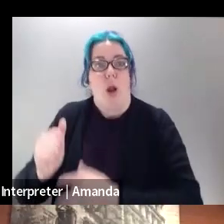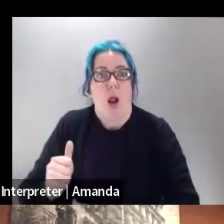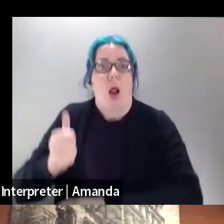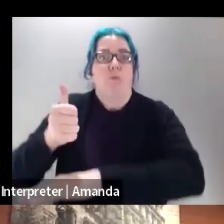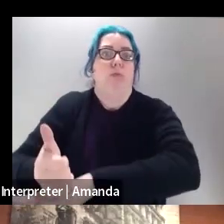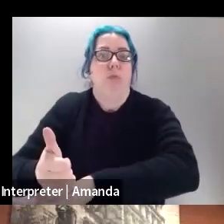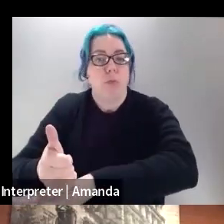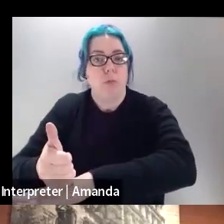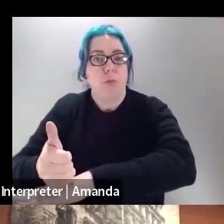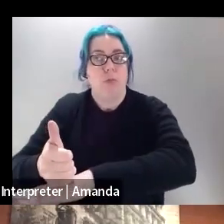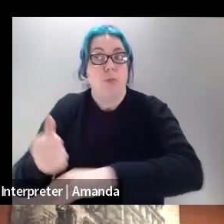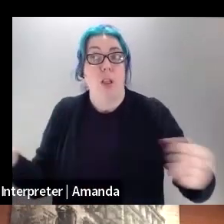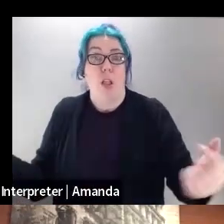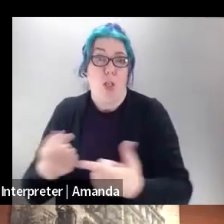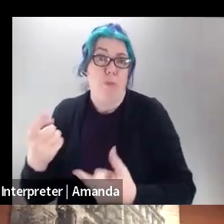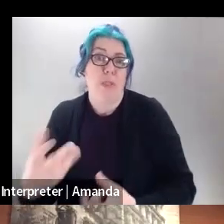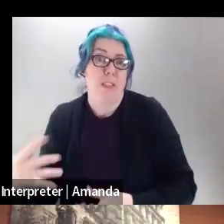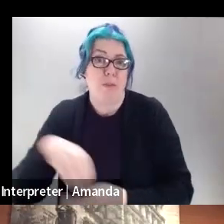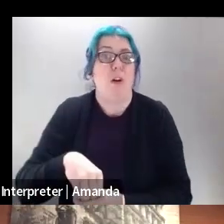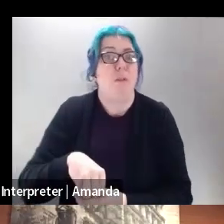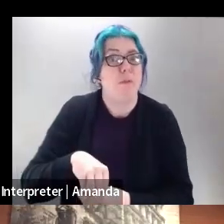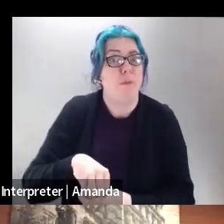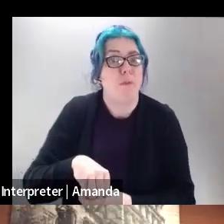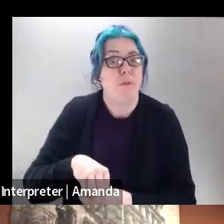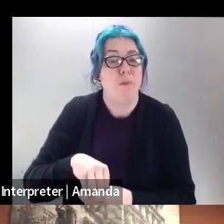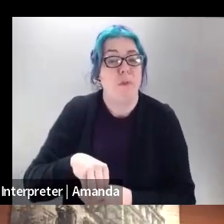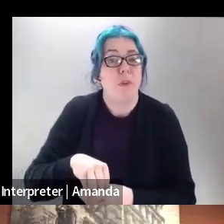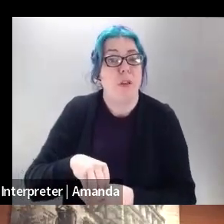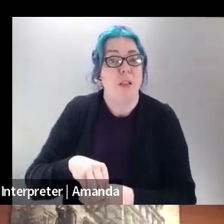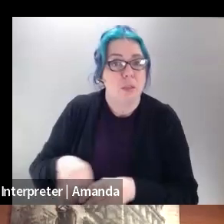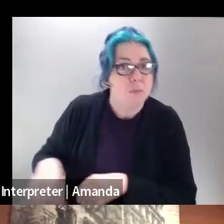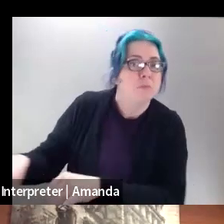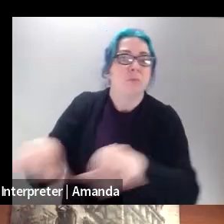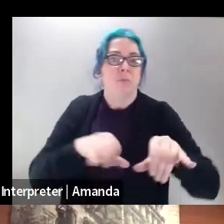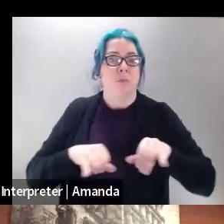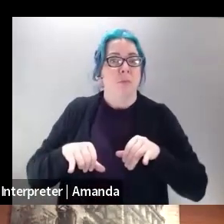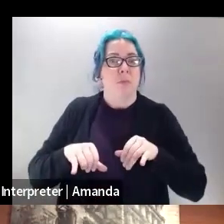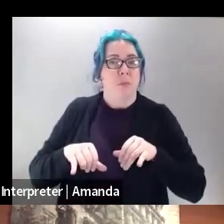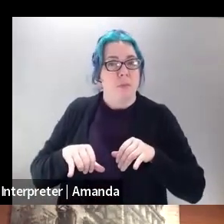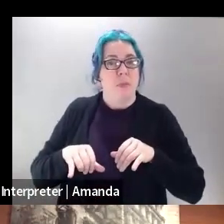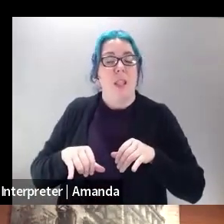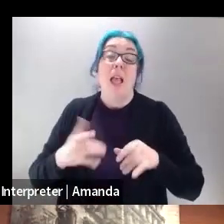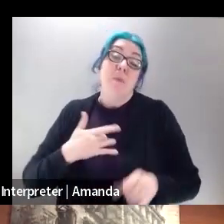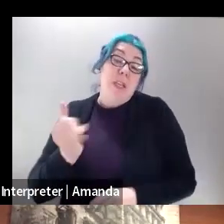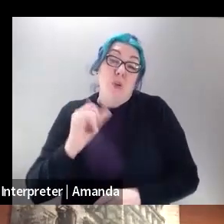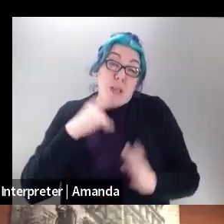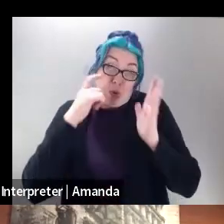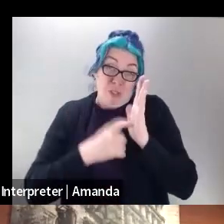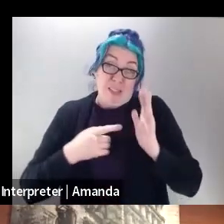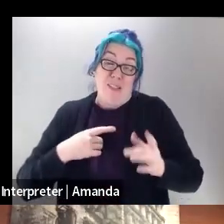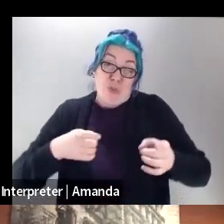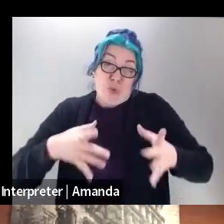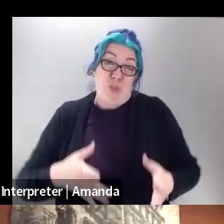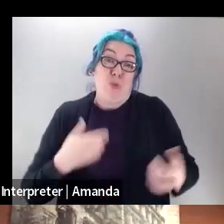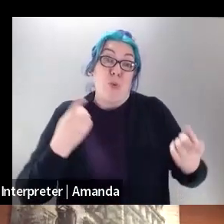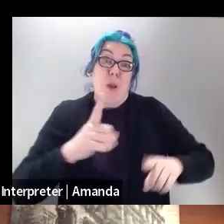very meaningful contribution. And that the vision that I start with is rarely exactly the vision that I end with,